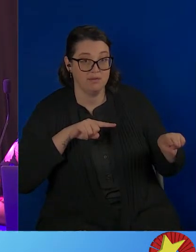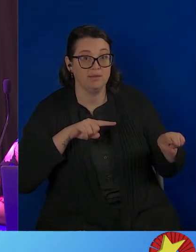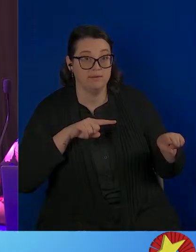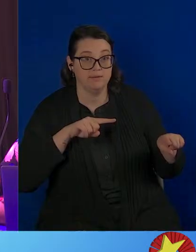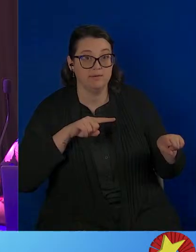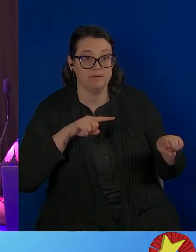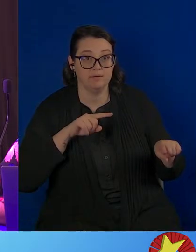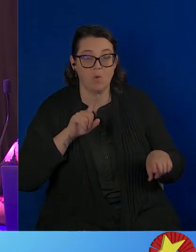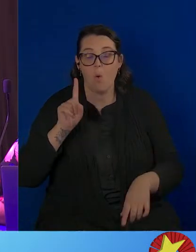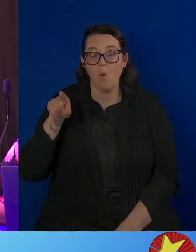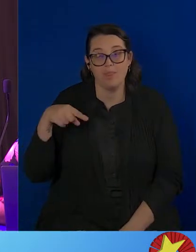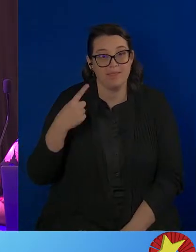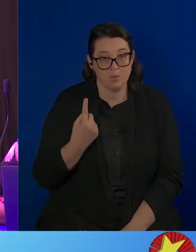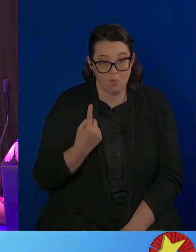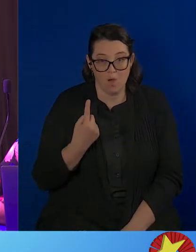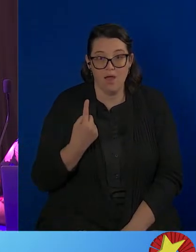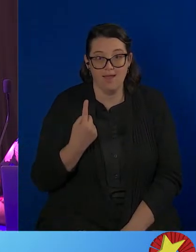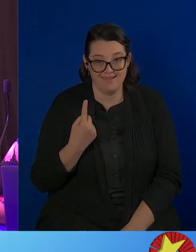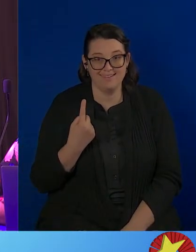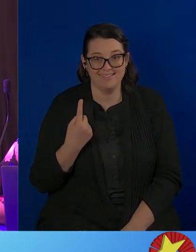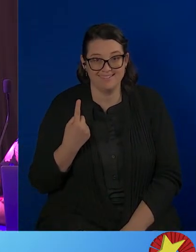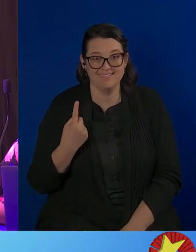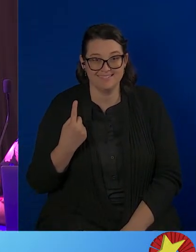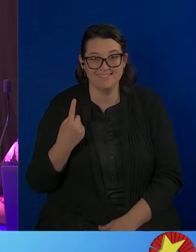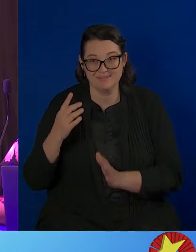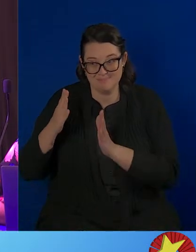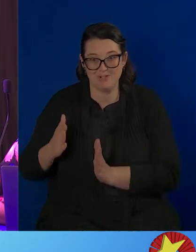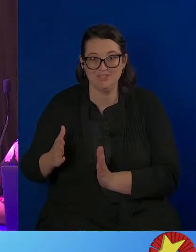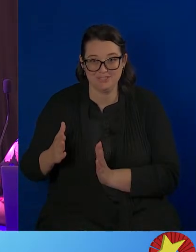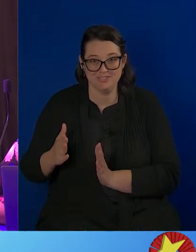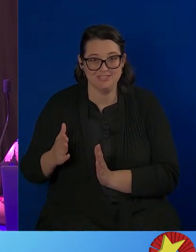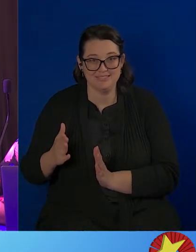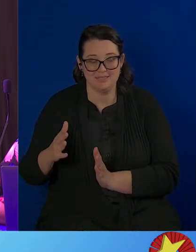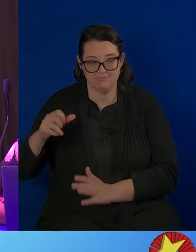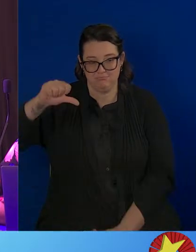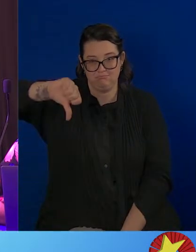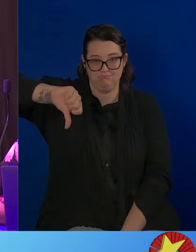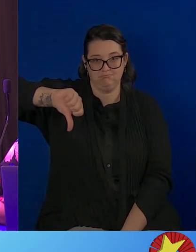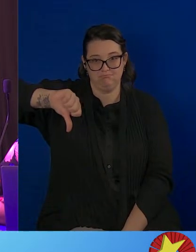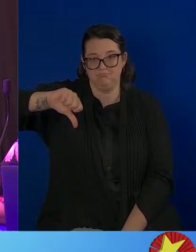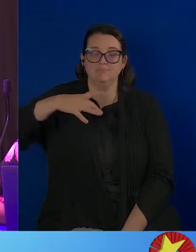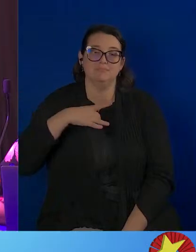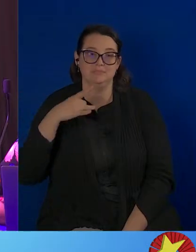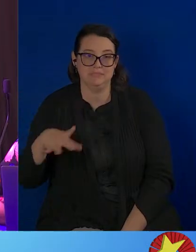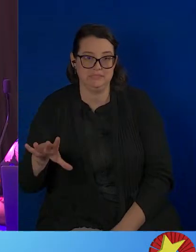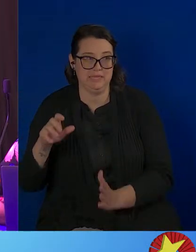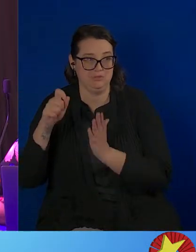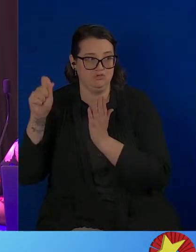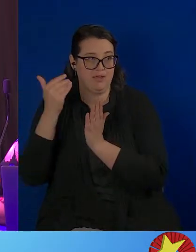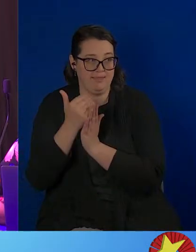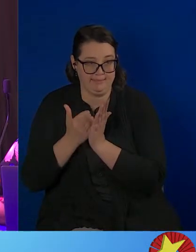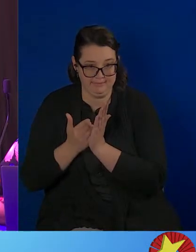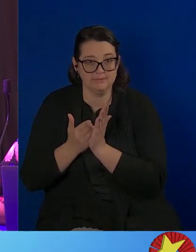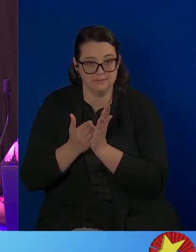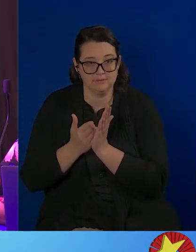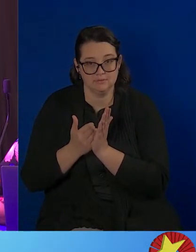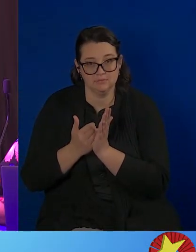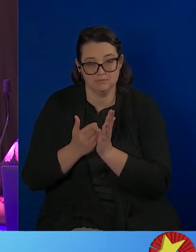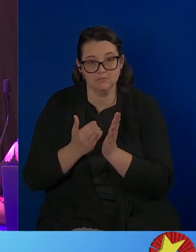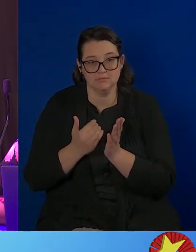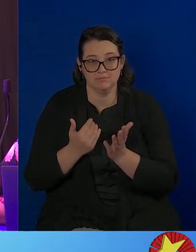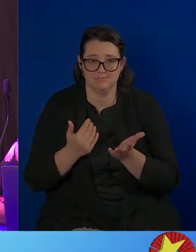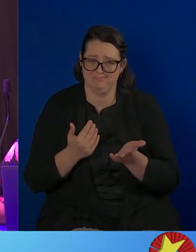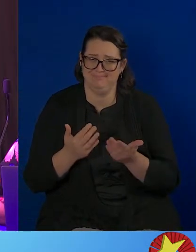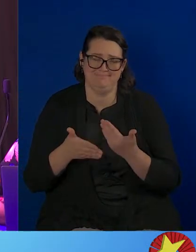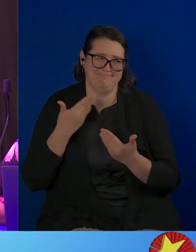and only one of those 141 teachers did not approve the checklist. So that percentage